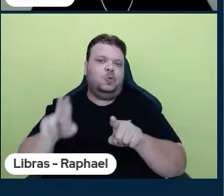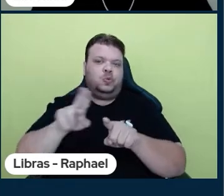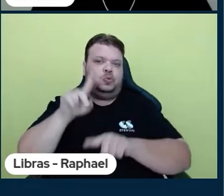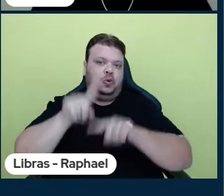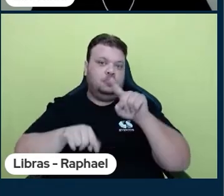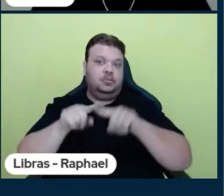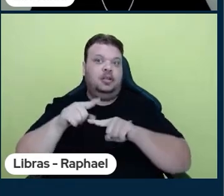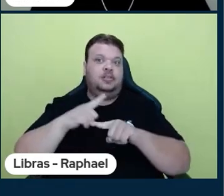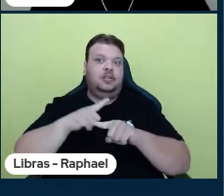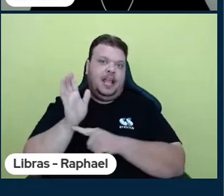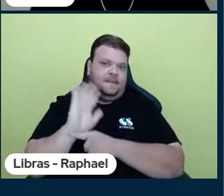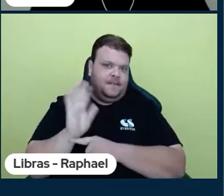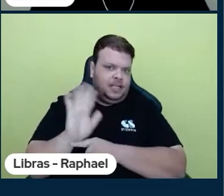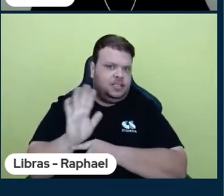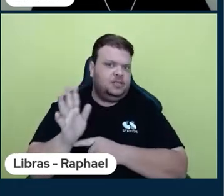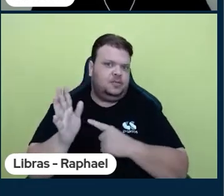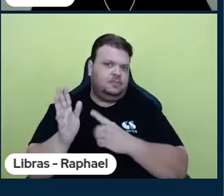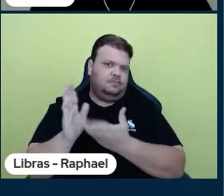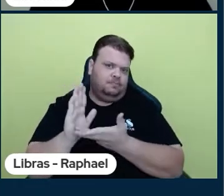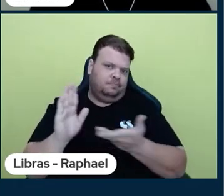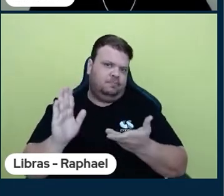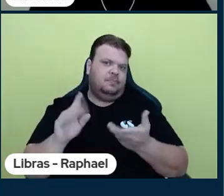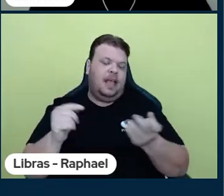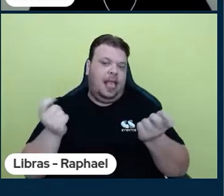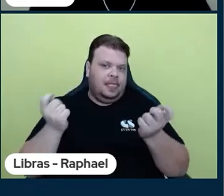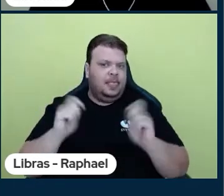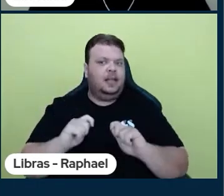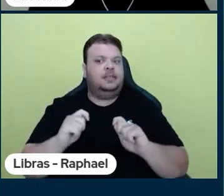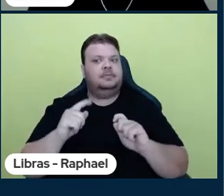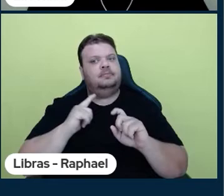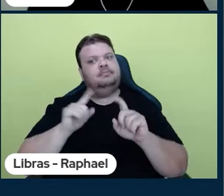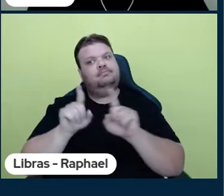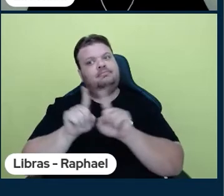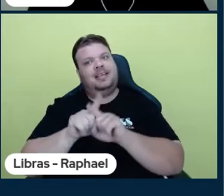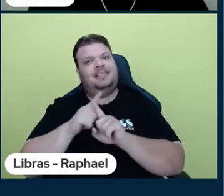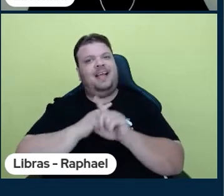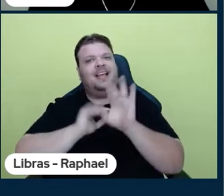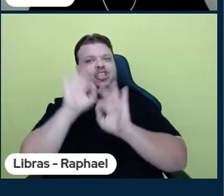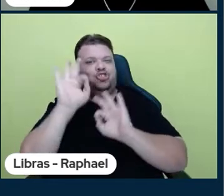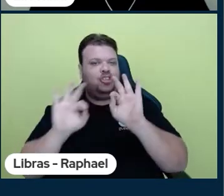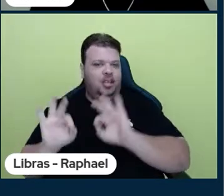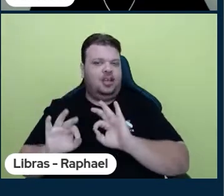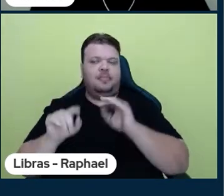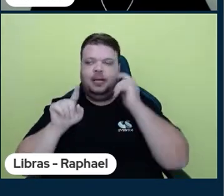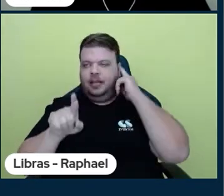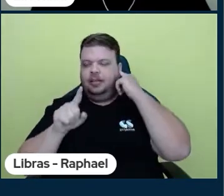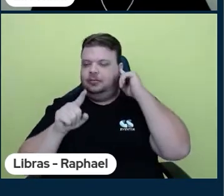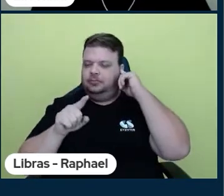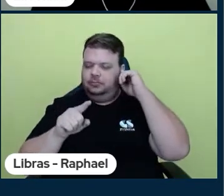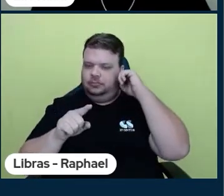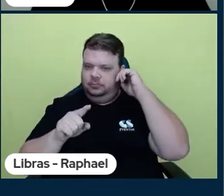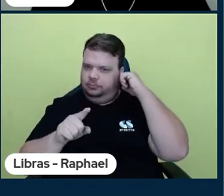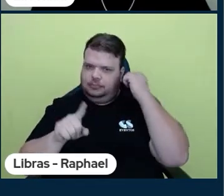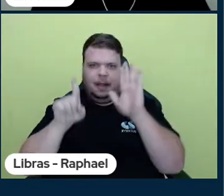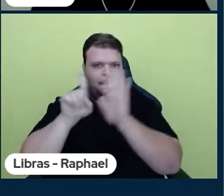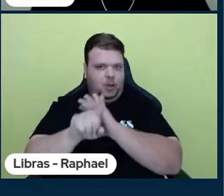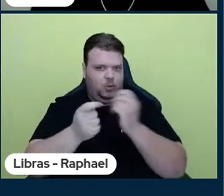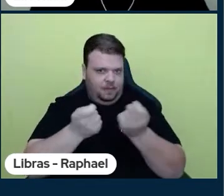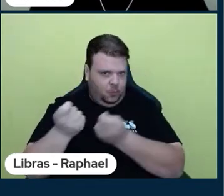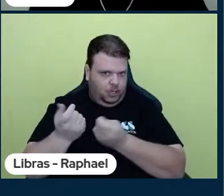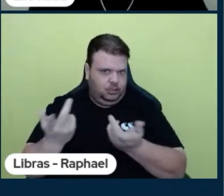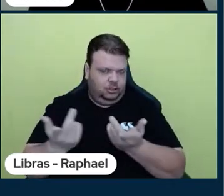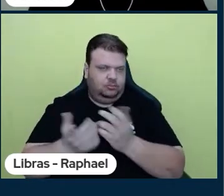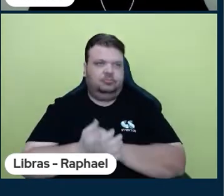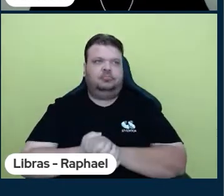what we saw as pairs of question answers. So those are the concrete steps, some of the concrete steps that an SEO can